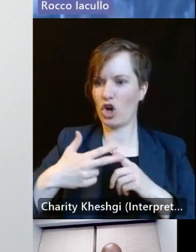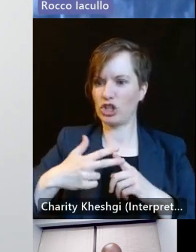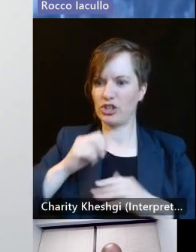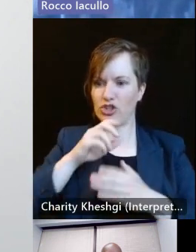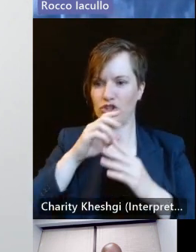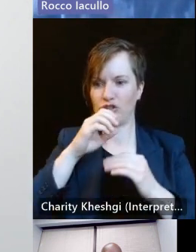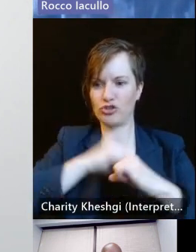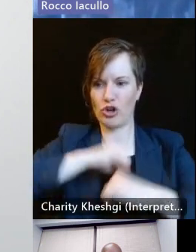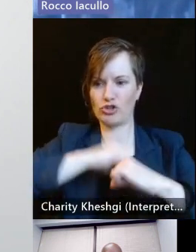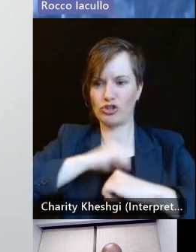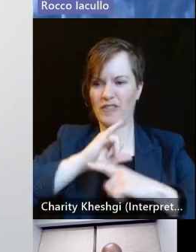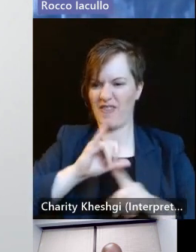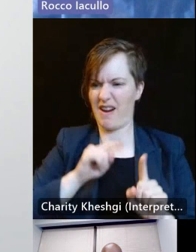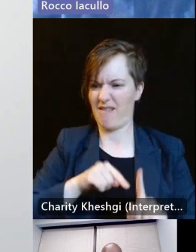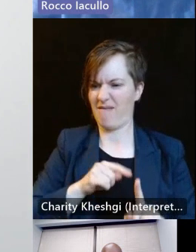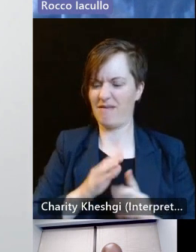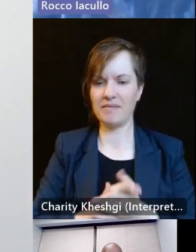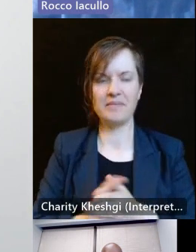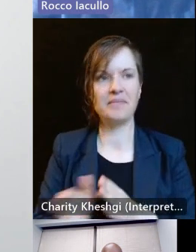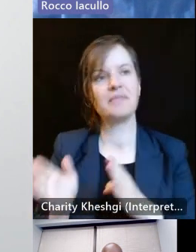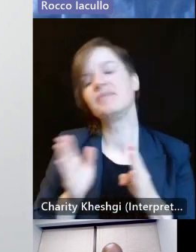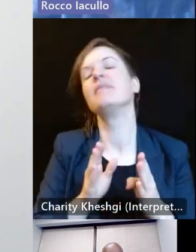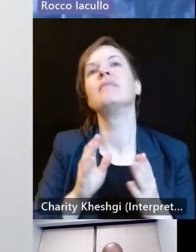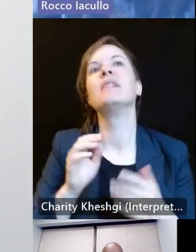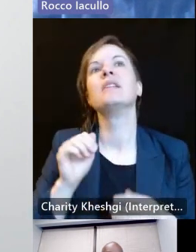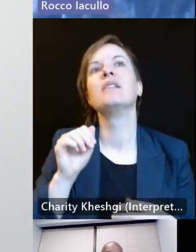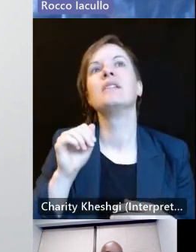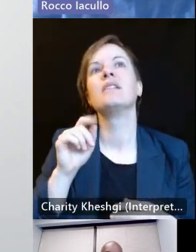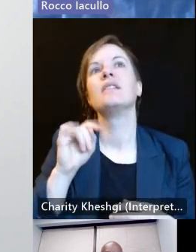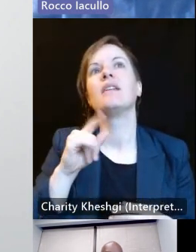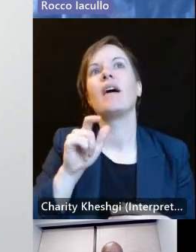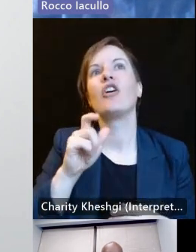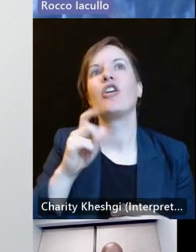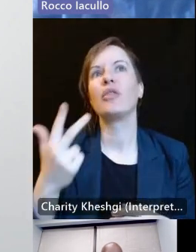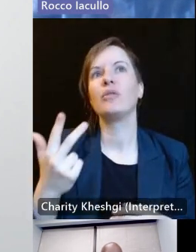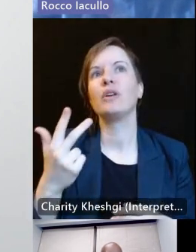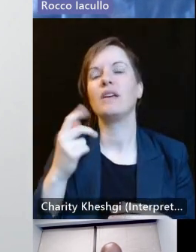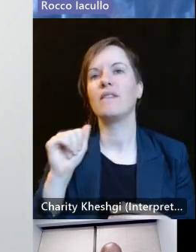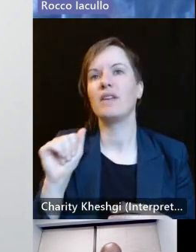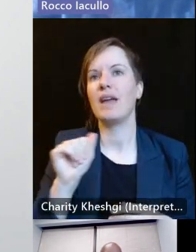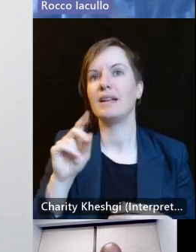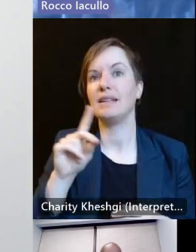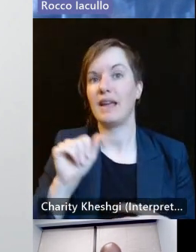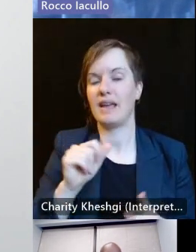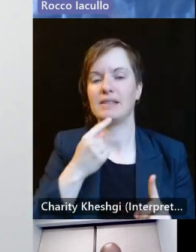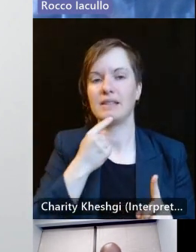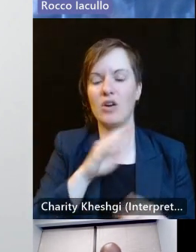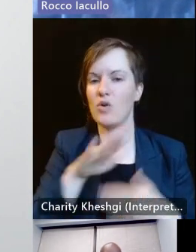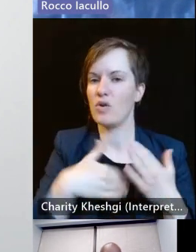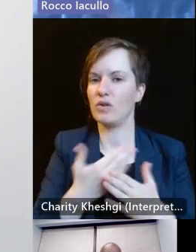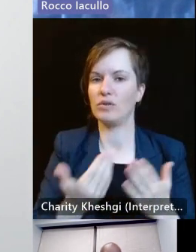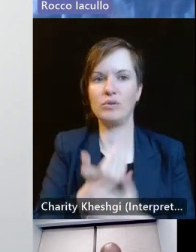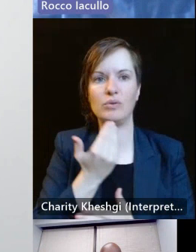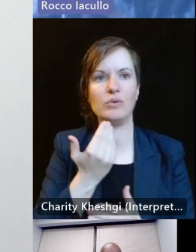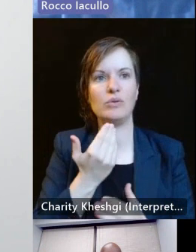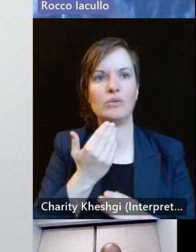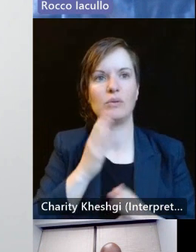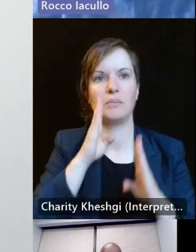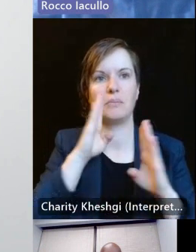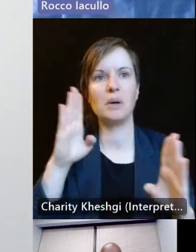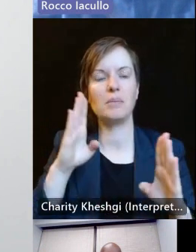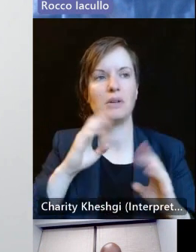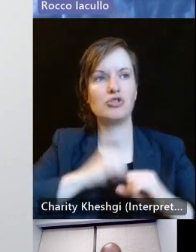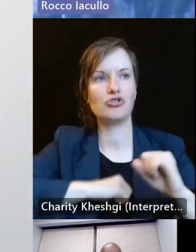ADA, all newly constructed or altered facilities must be built so that they are readily accessible and usable